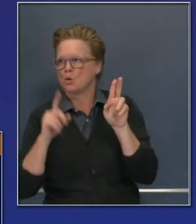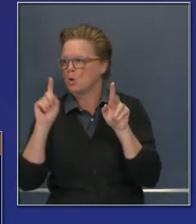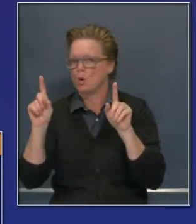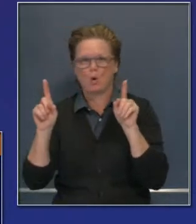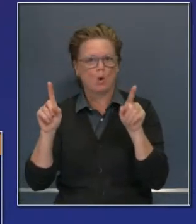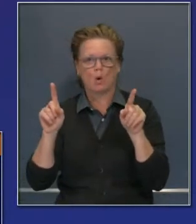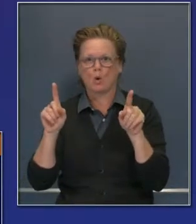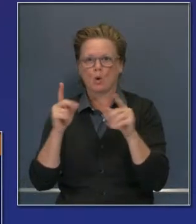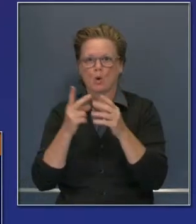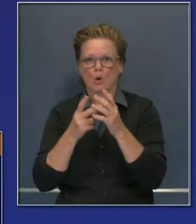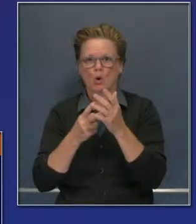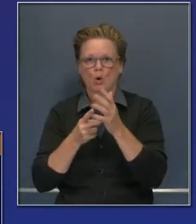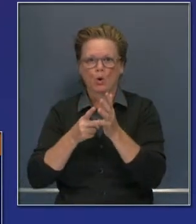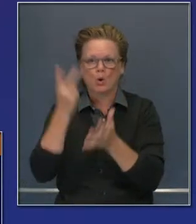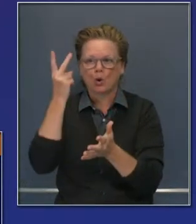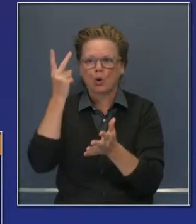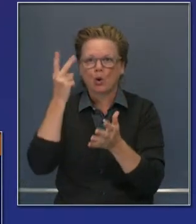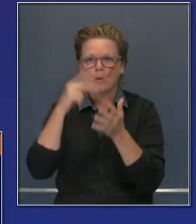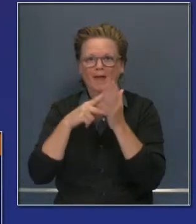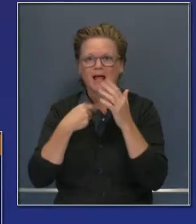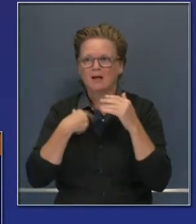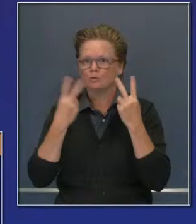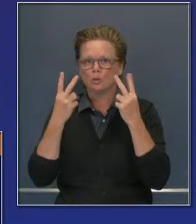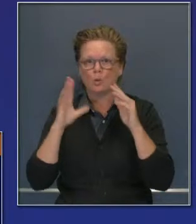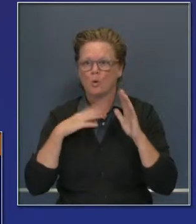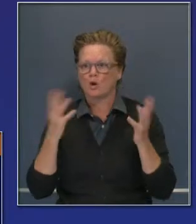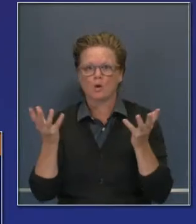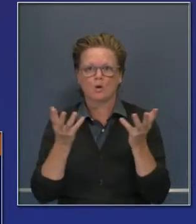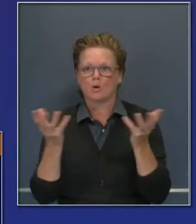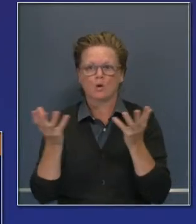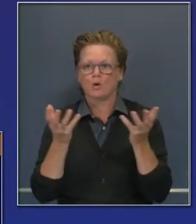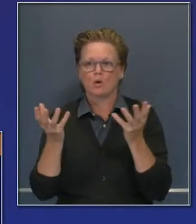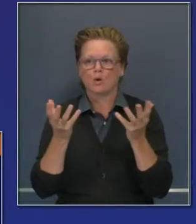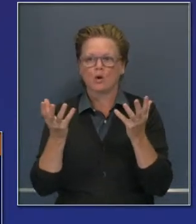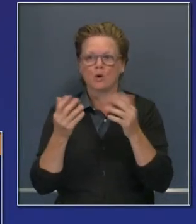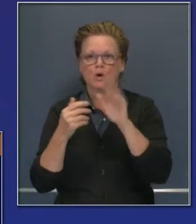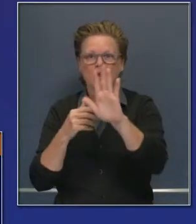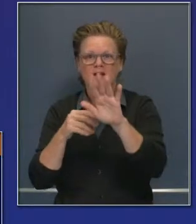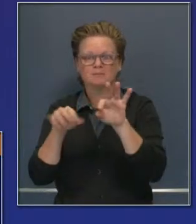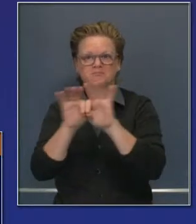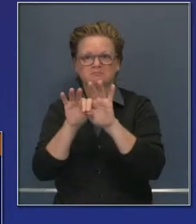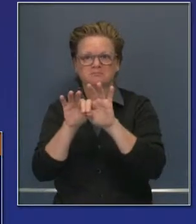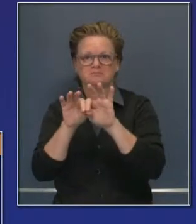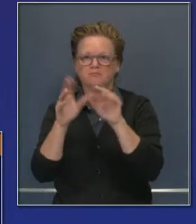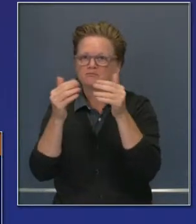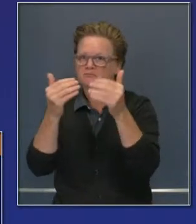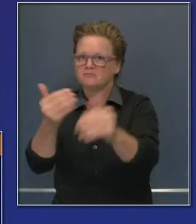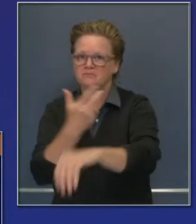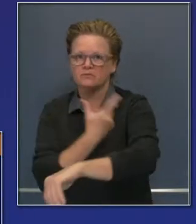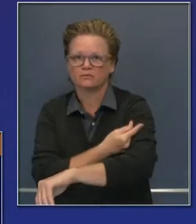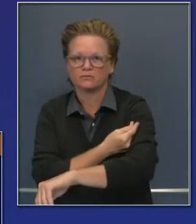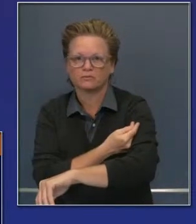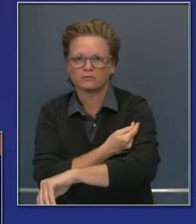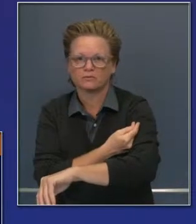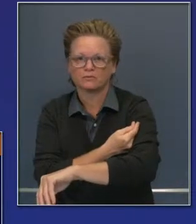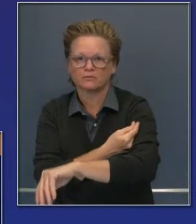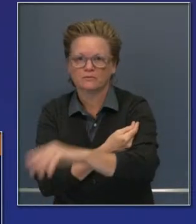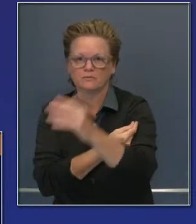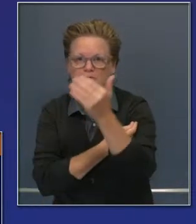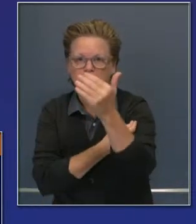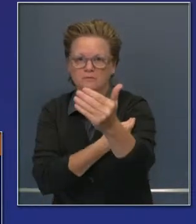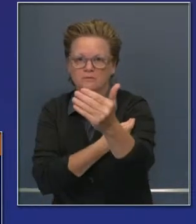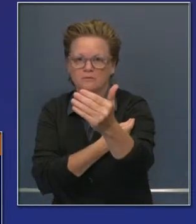shot. But today, I just wanted to update you on some of these efforts that Dr. Galley and his team have been